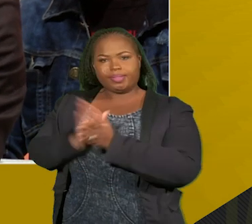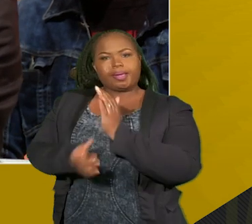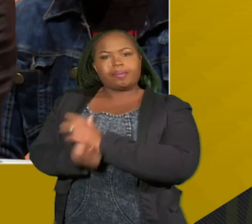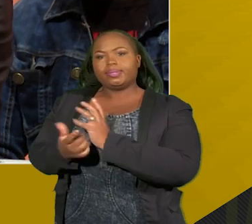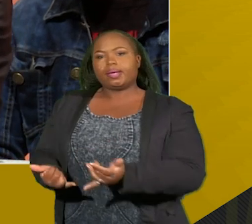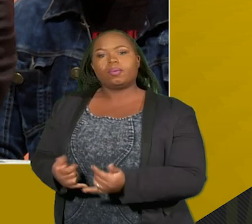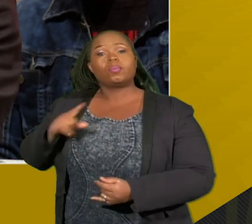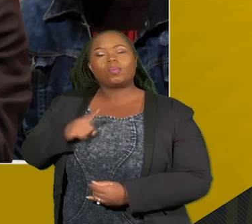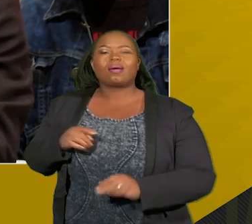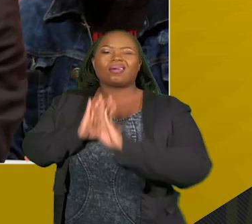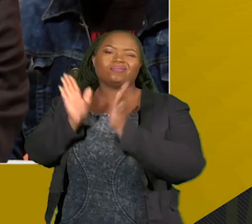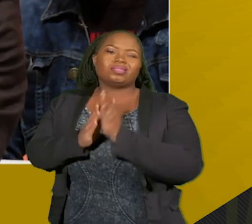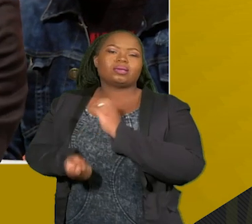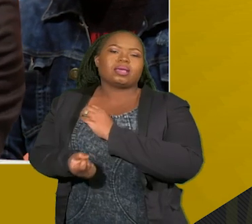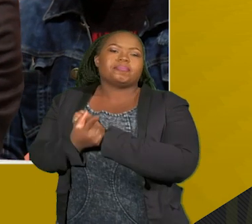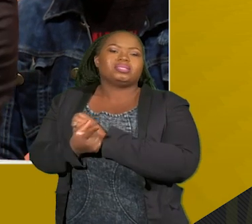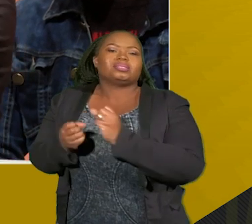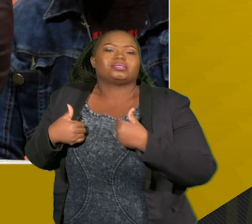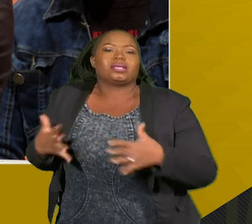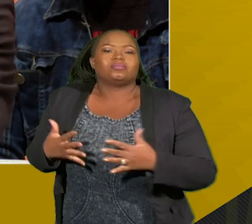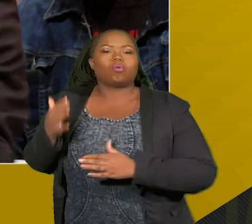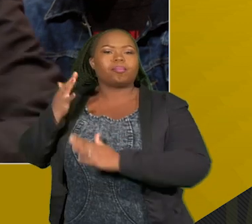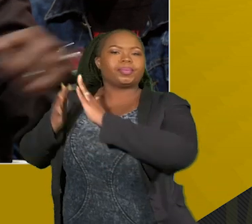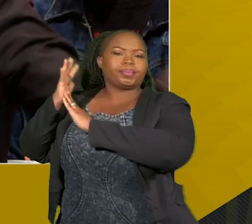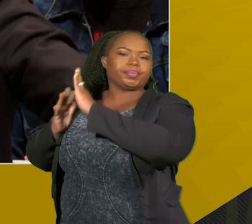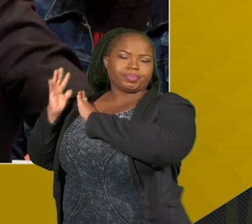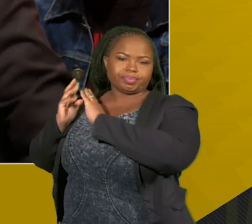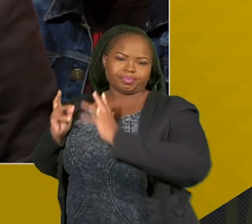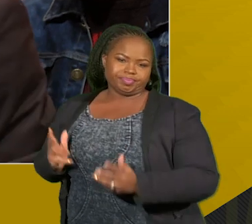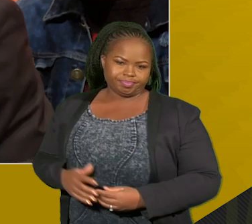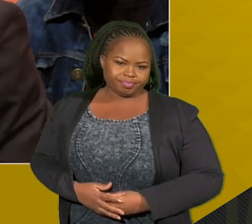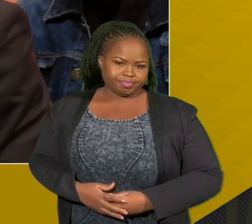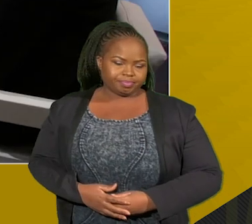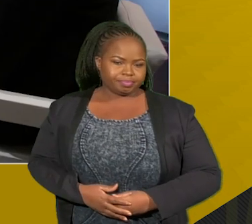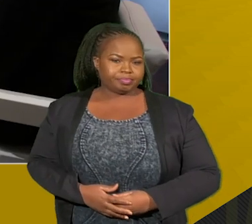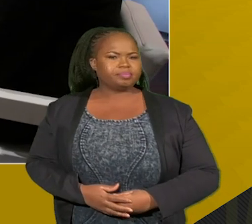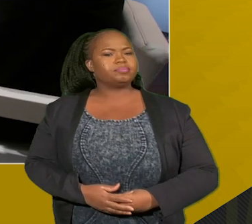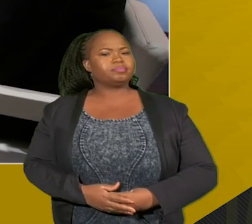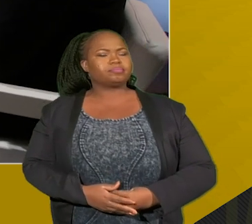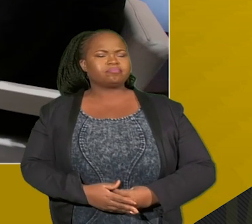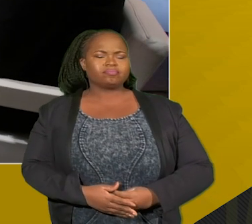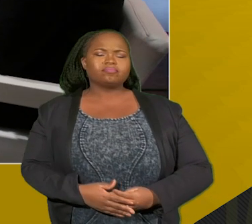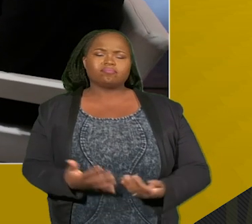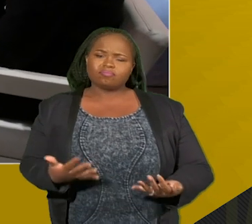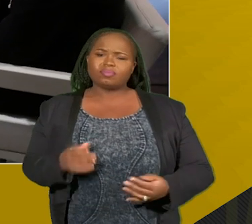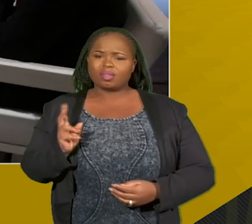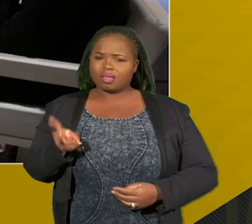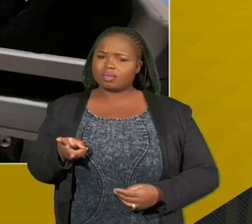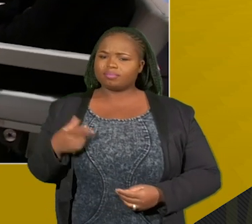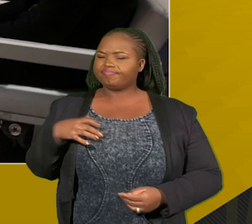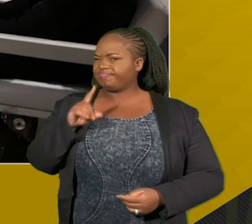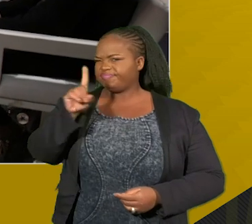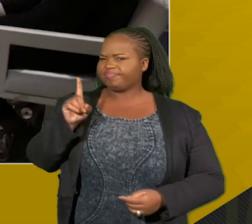because honali mo ikalanteng, as long as it is an ending, honali mo ikalanteng. Okay, well, I mean, the question we need to be asking then, lukhono kuhora